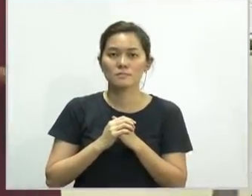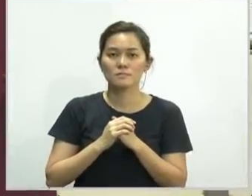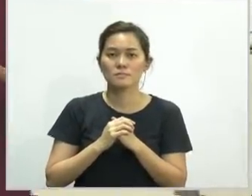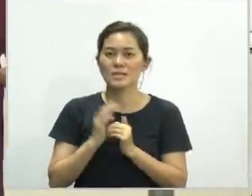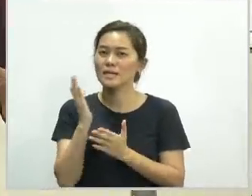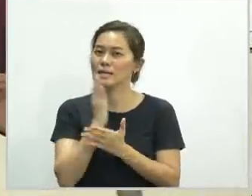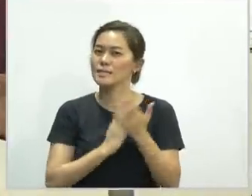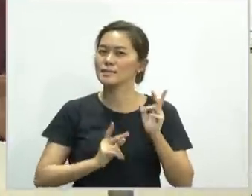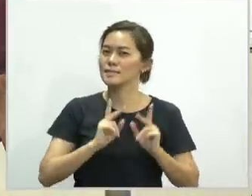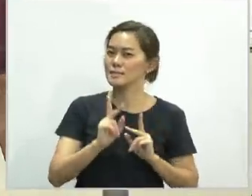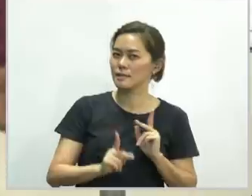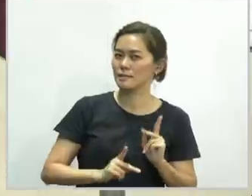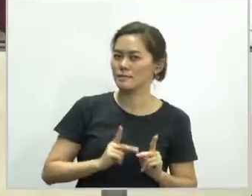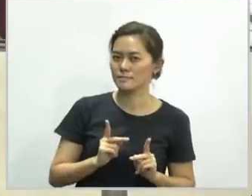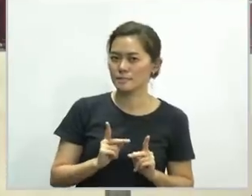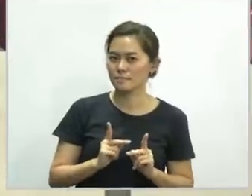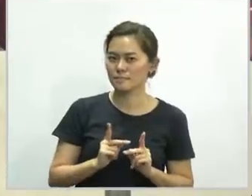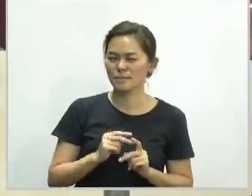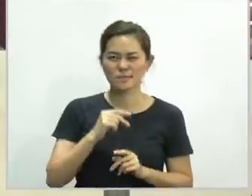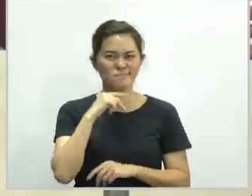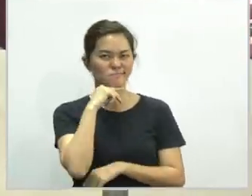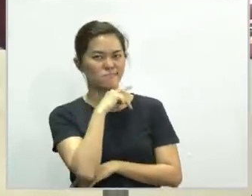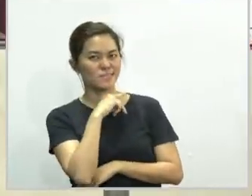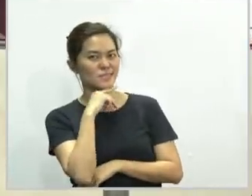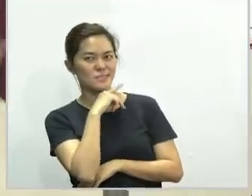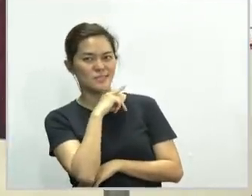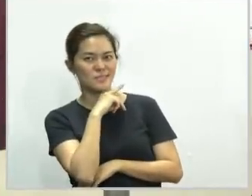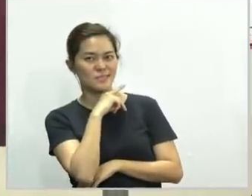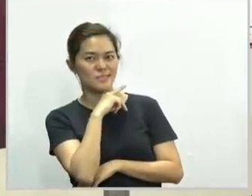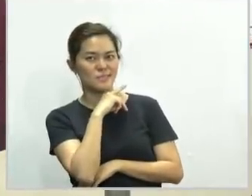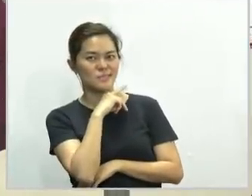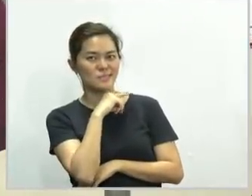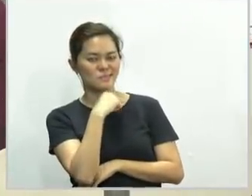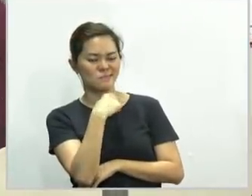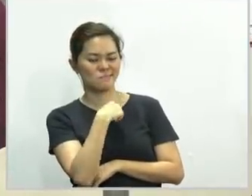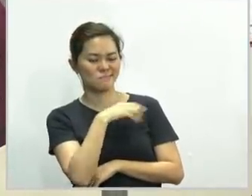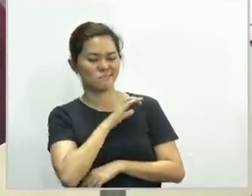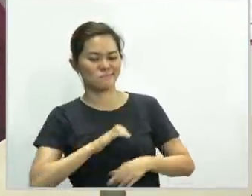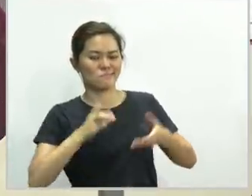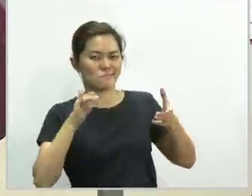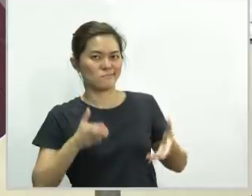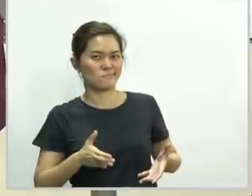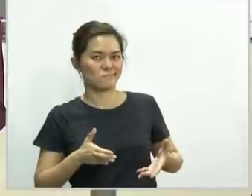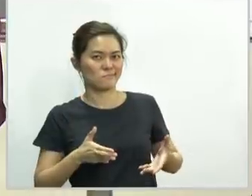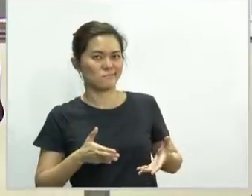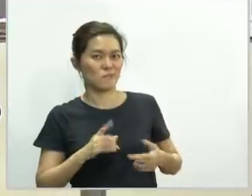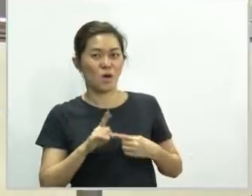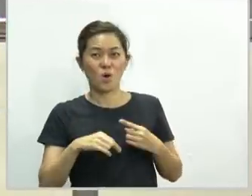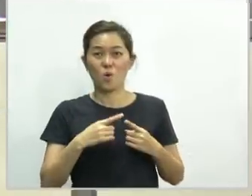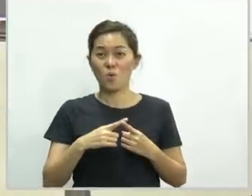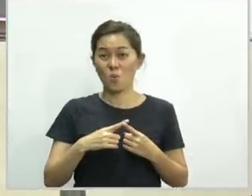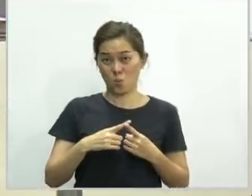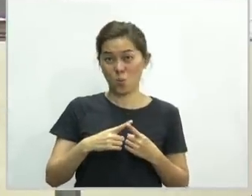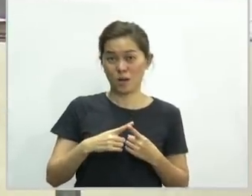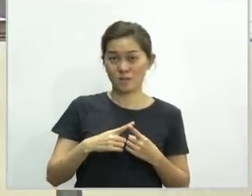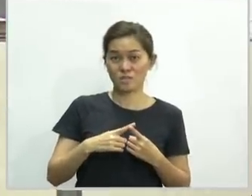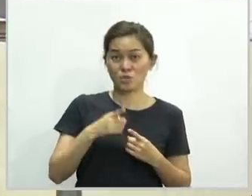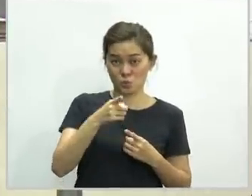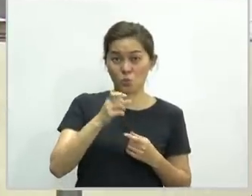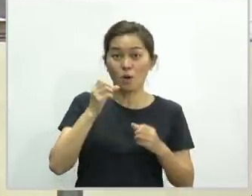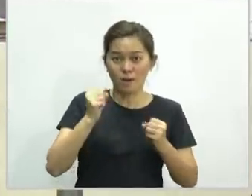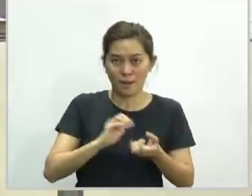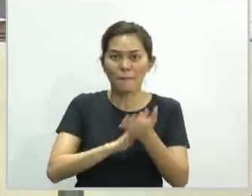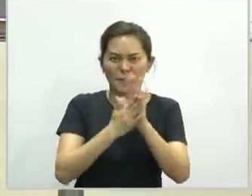Some people pretend to be Christians when you can actually become